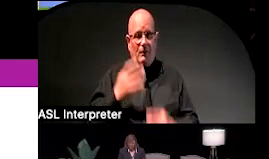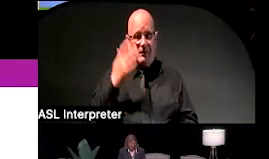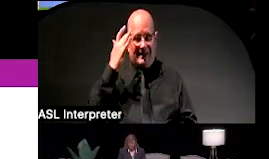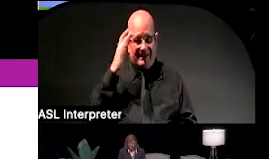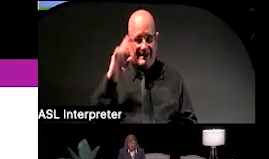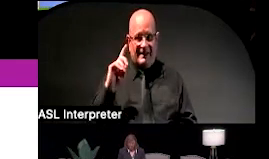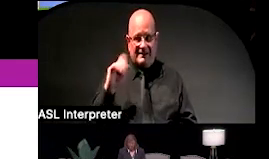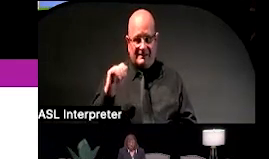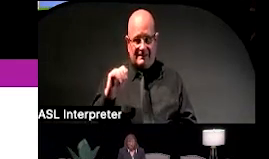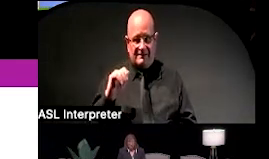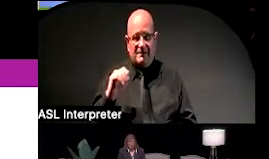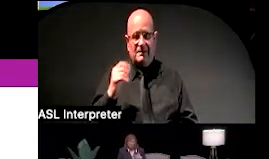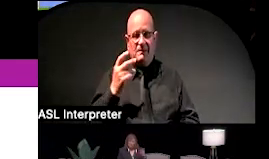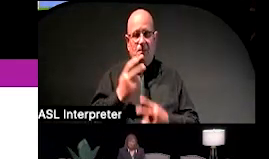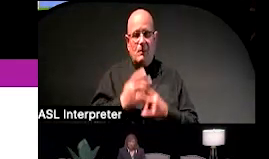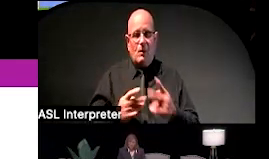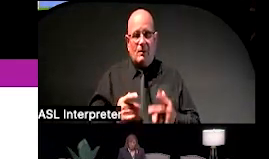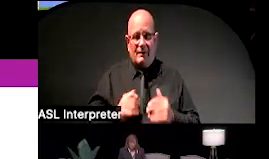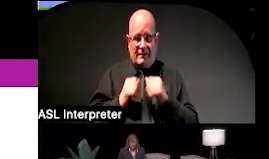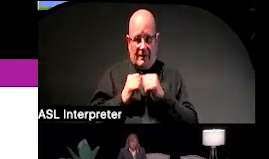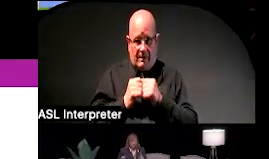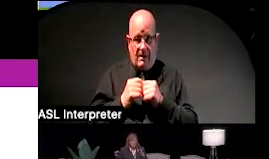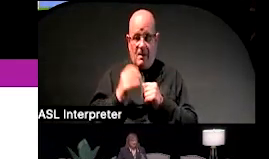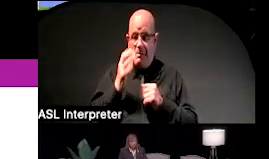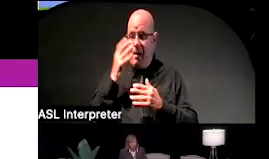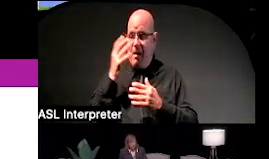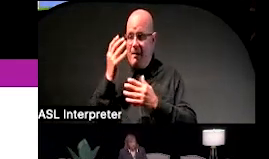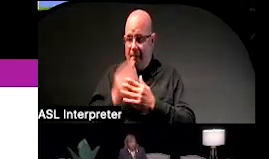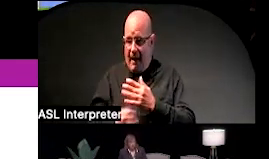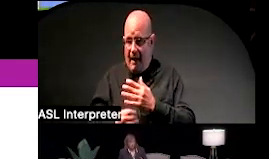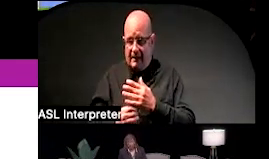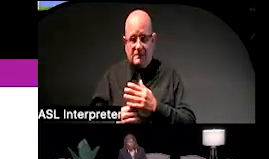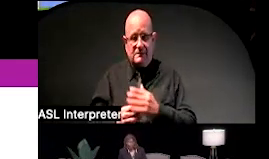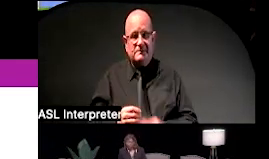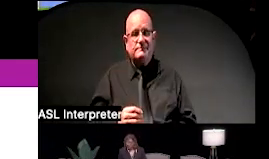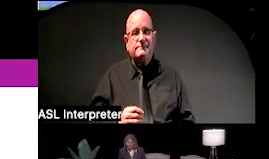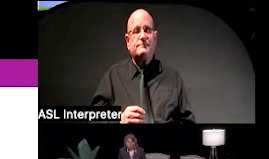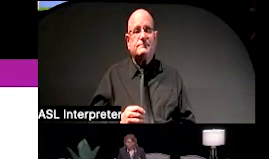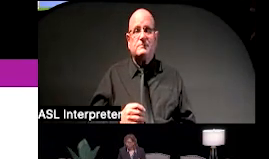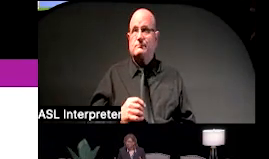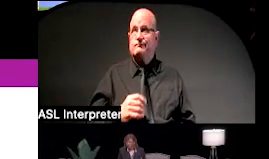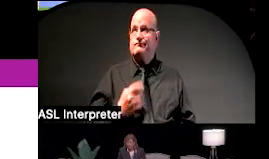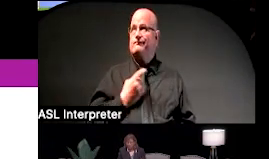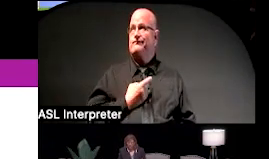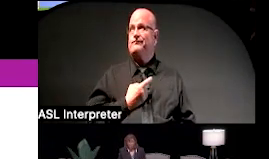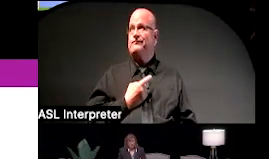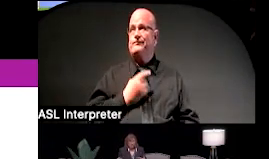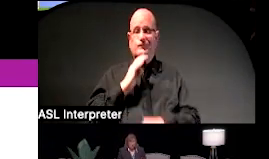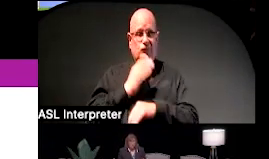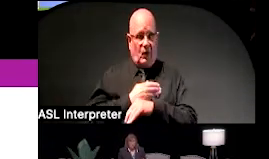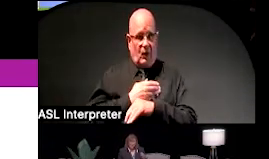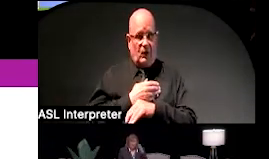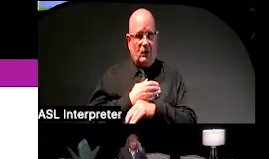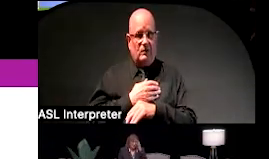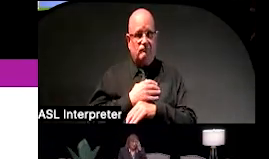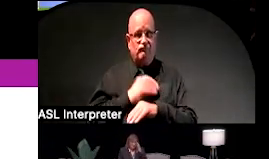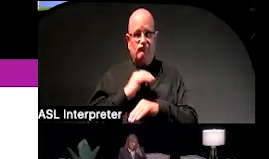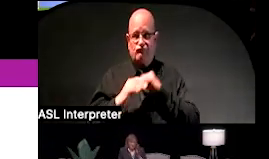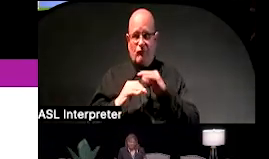together. Then when mom passed away, the daughter was already comfortable. Daughter's